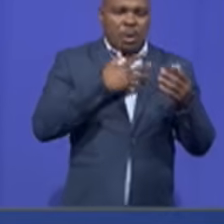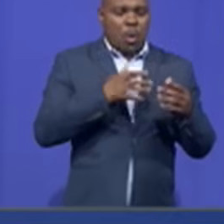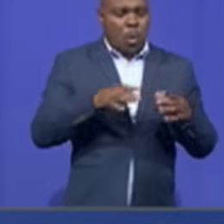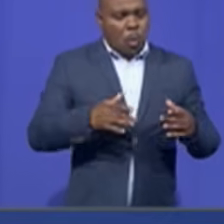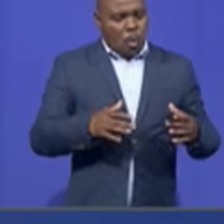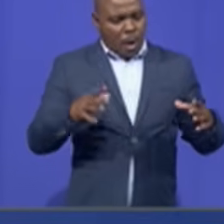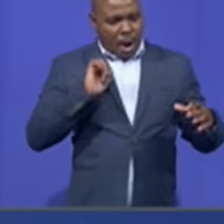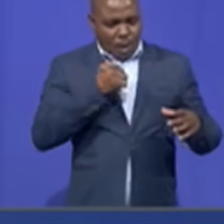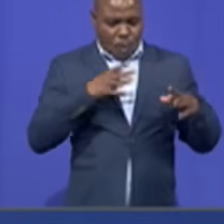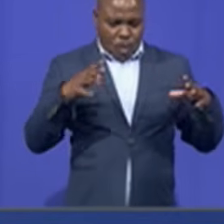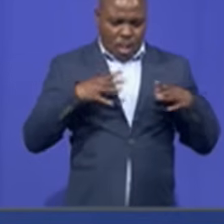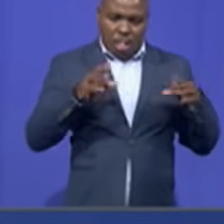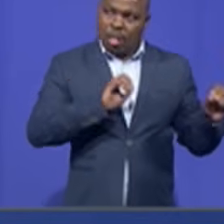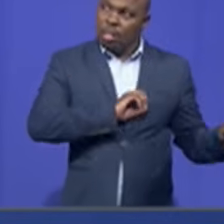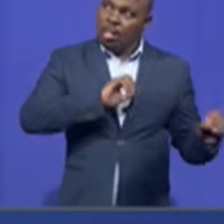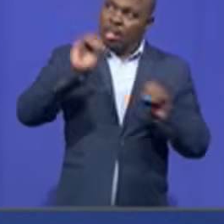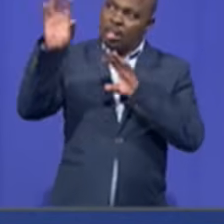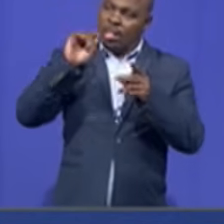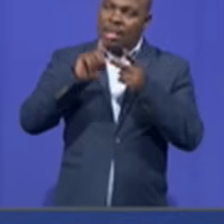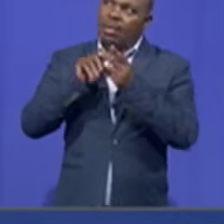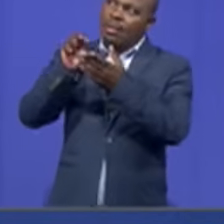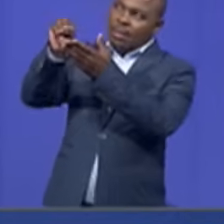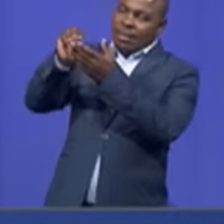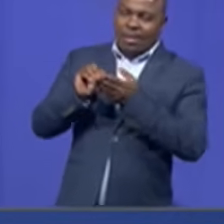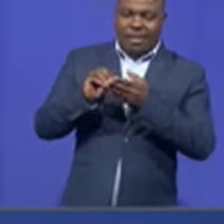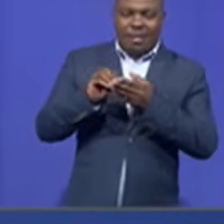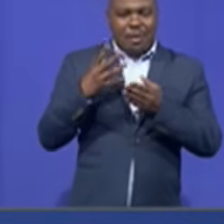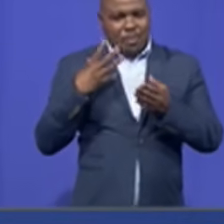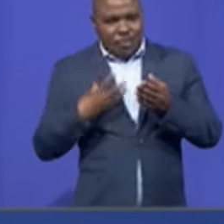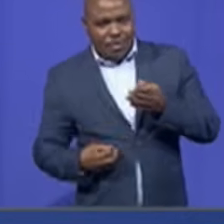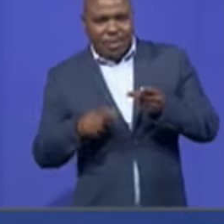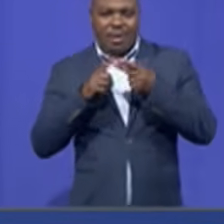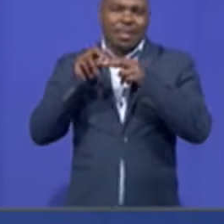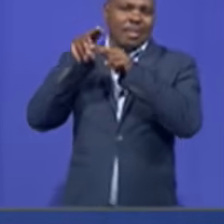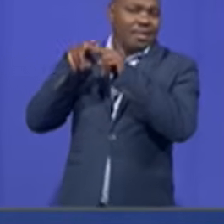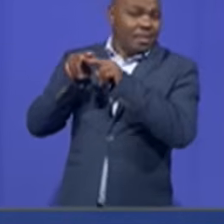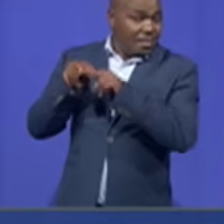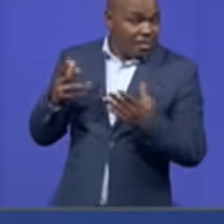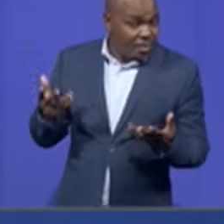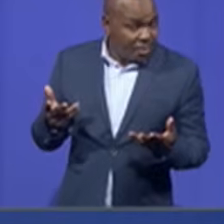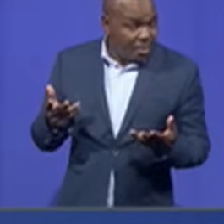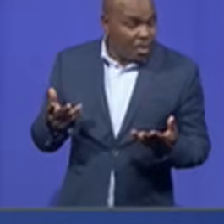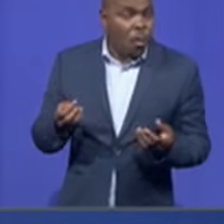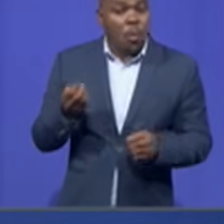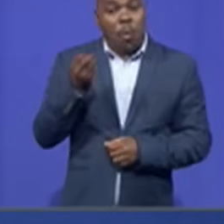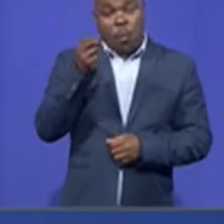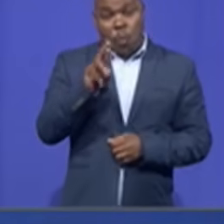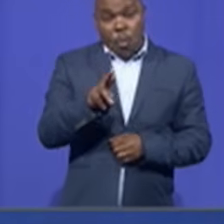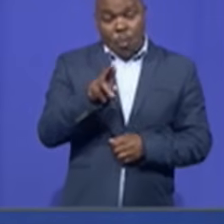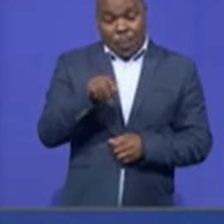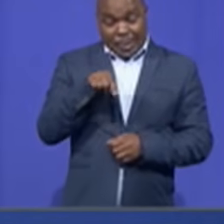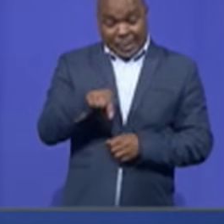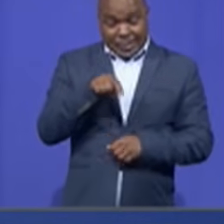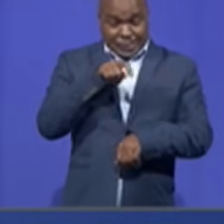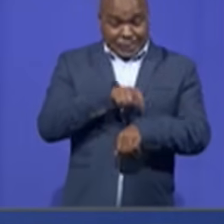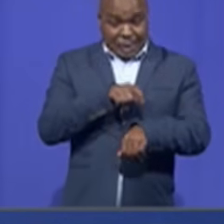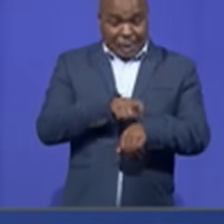wealth while importing poverty and dependency? Or can this historical